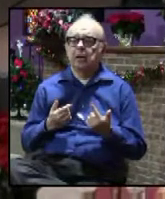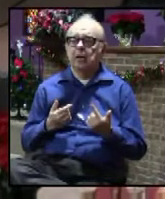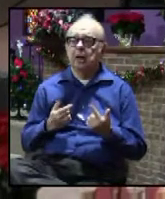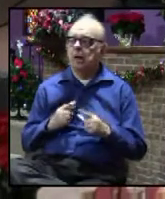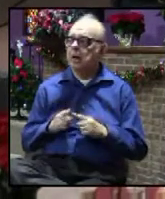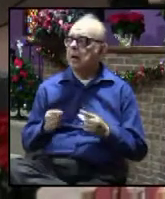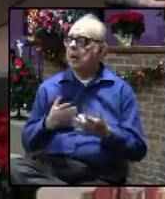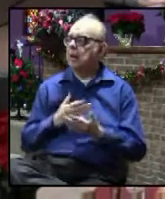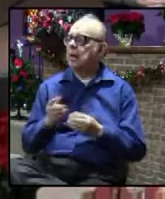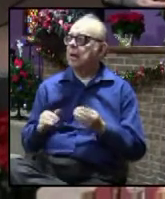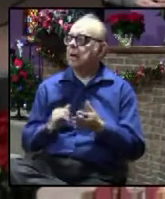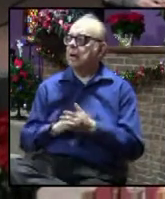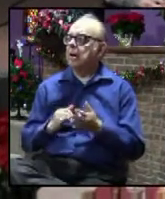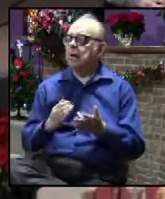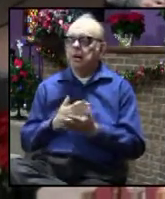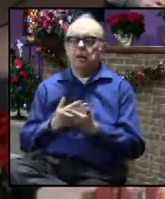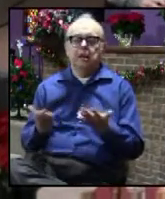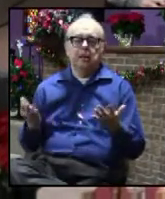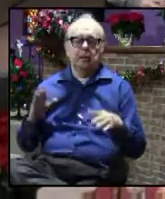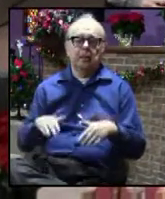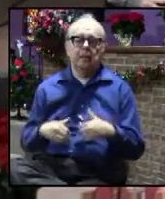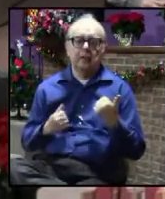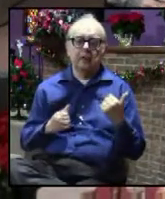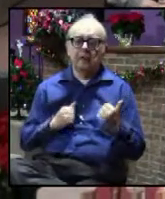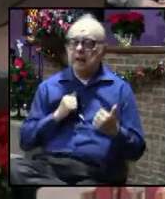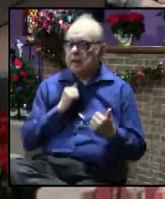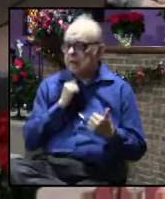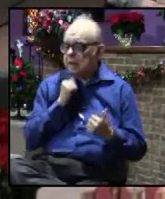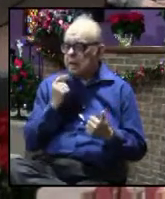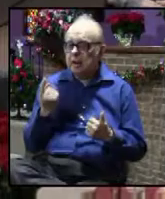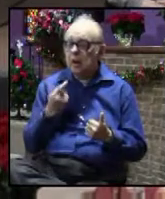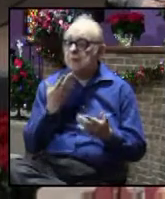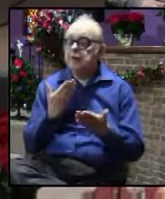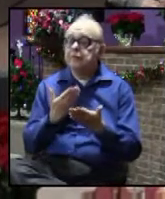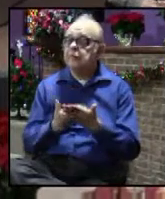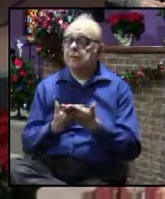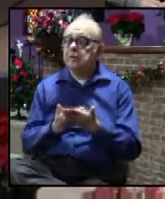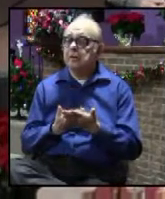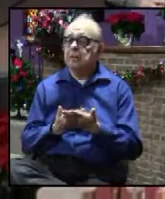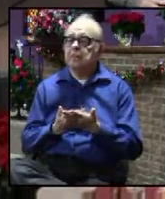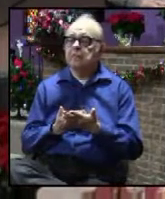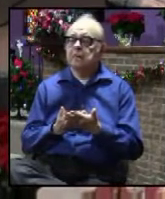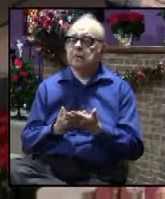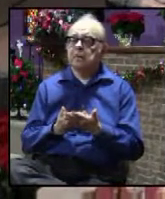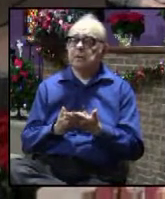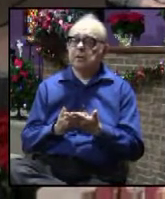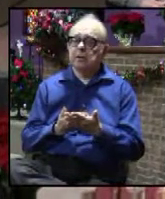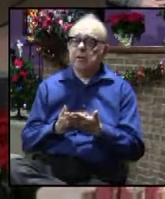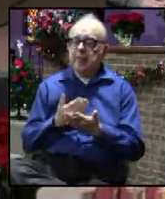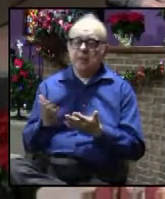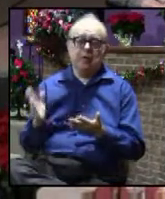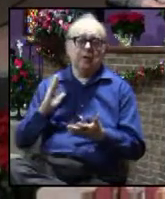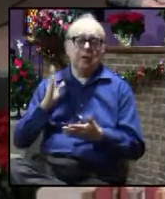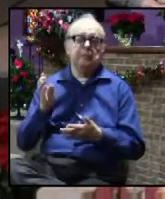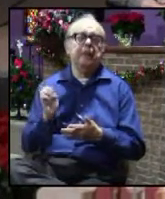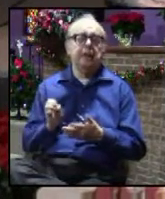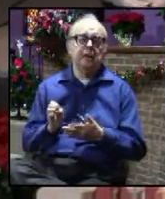But the thing about it is that everything in life is not always going to be good. Amen. there's going to be